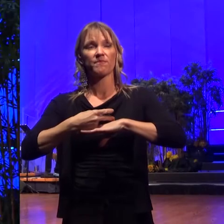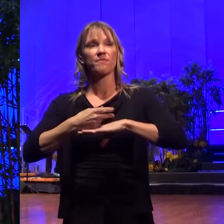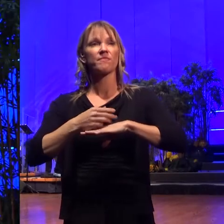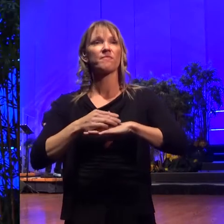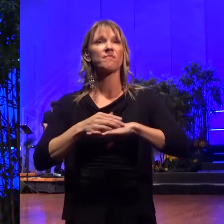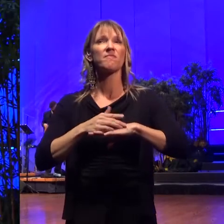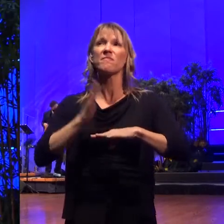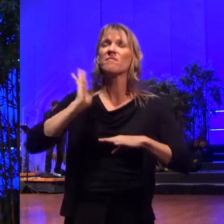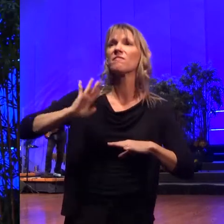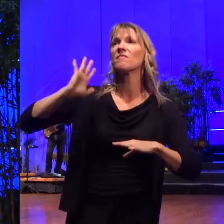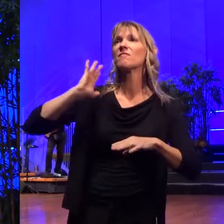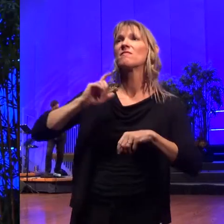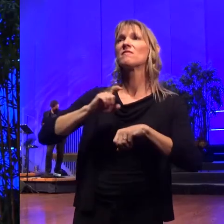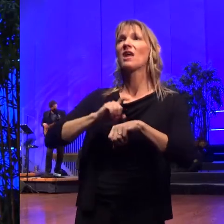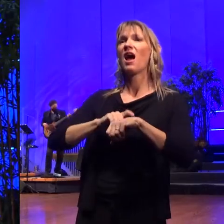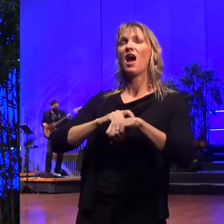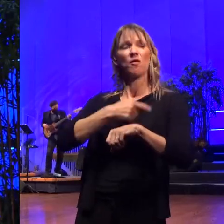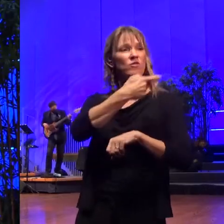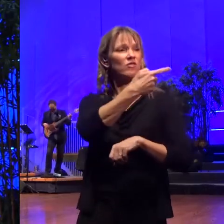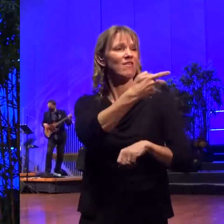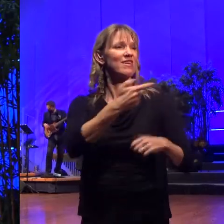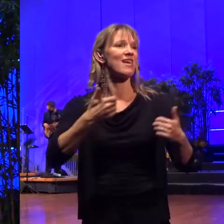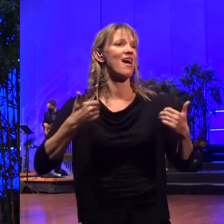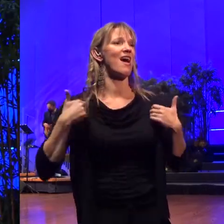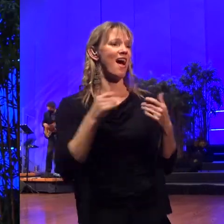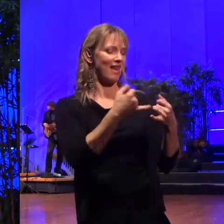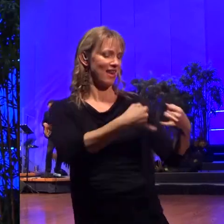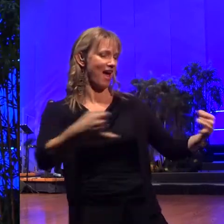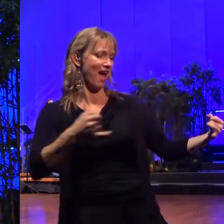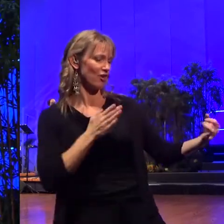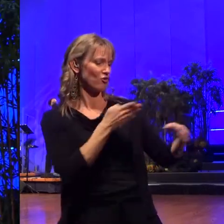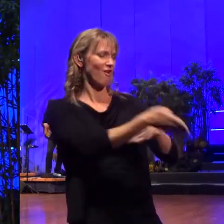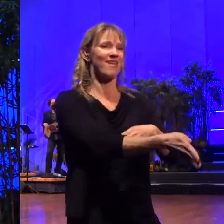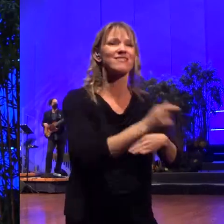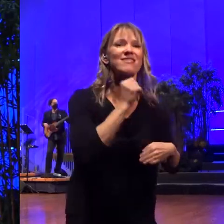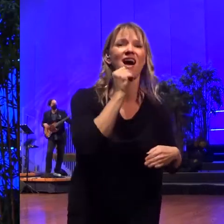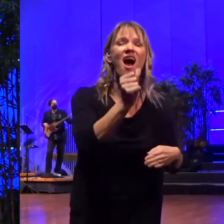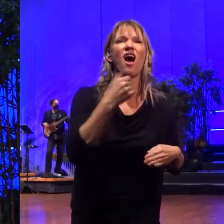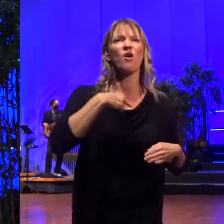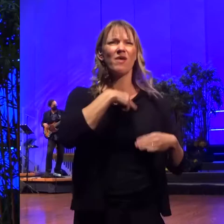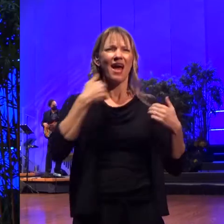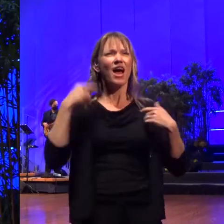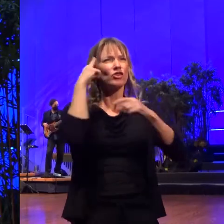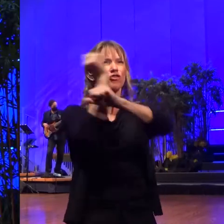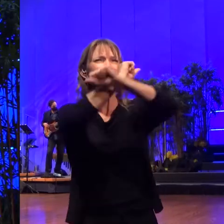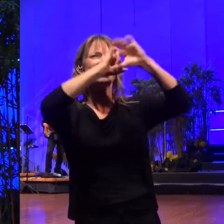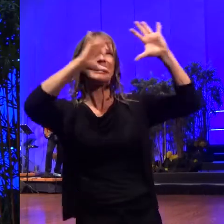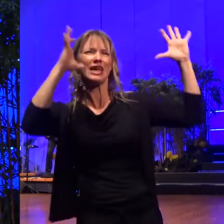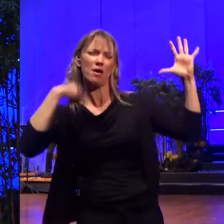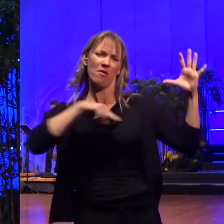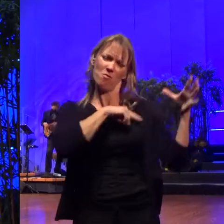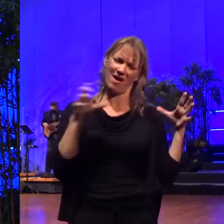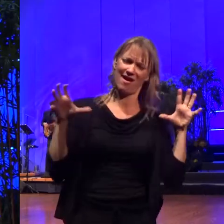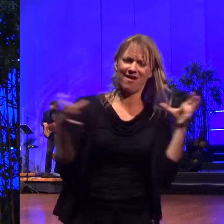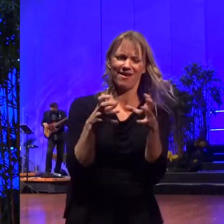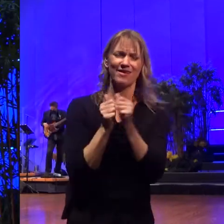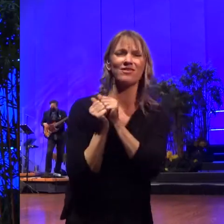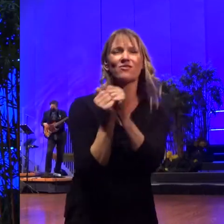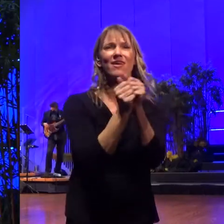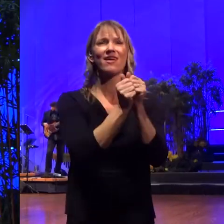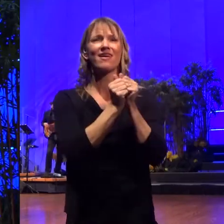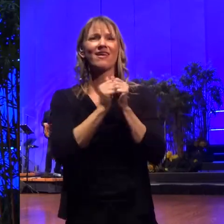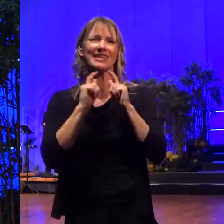There was a time we had a line that we wouldn't cross. We had a dream, we were a team. Now it's all